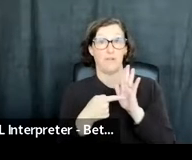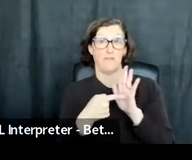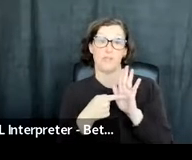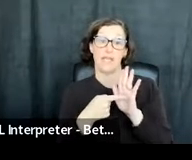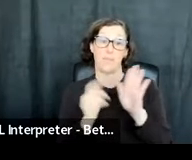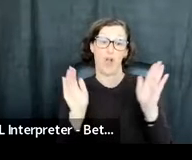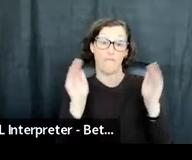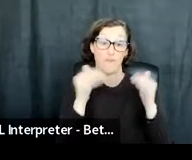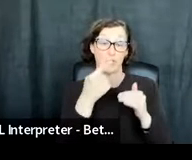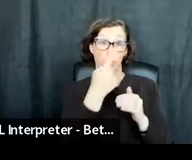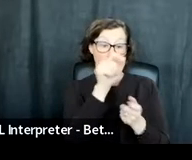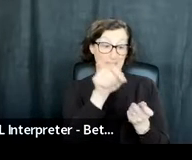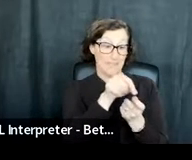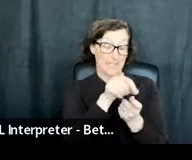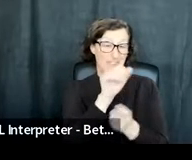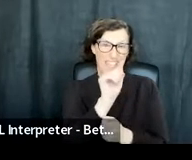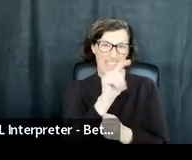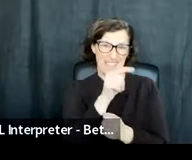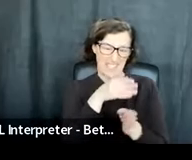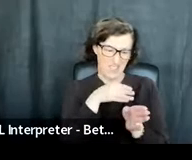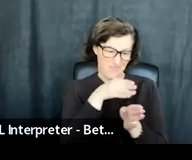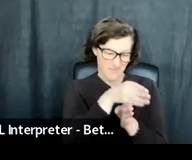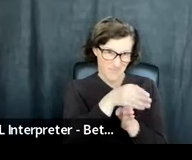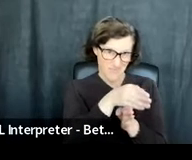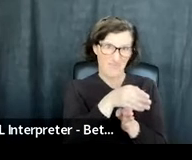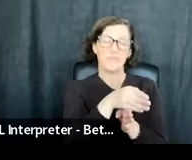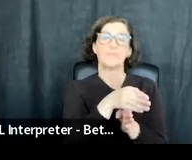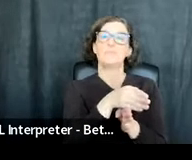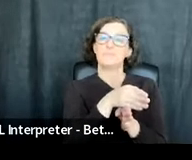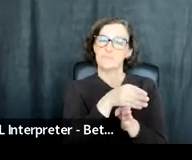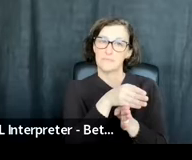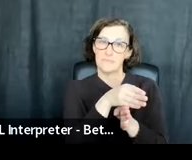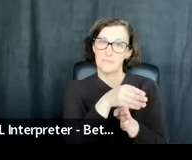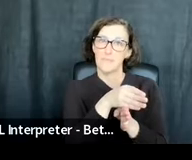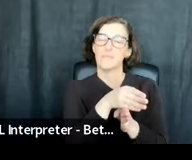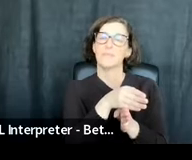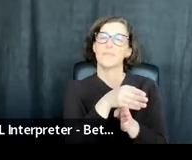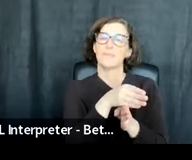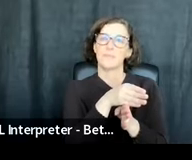in one particular AT area, and